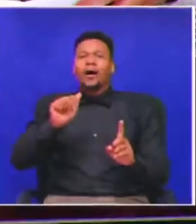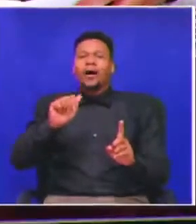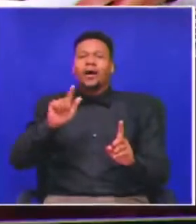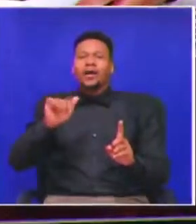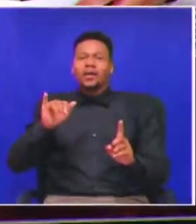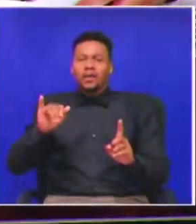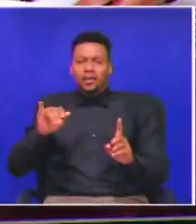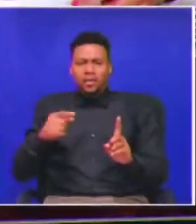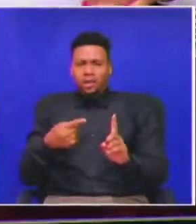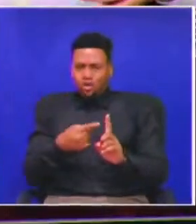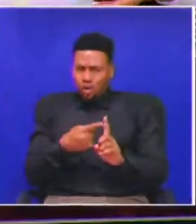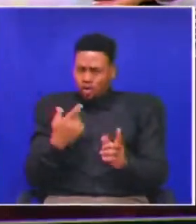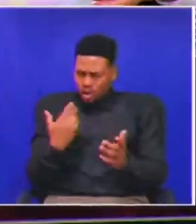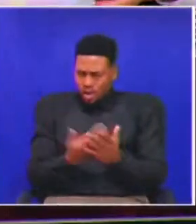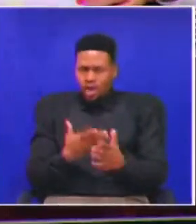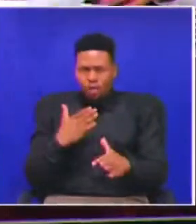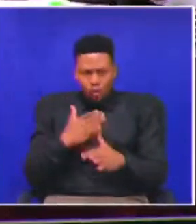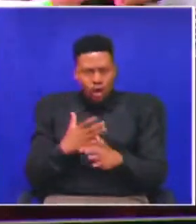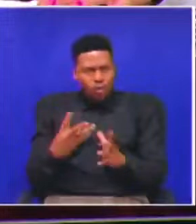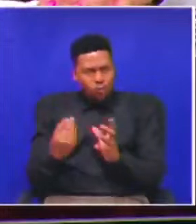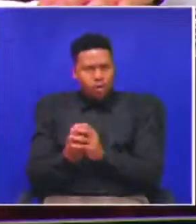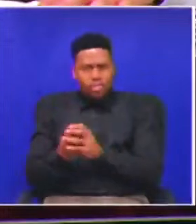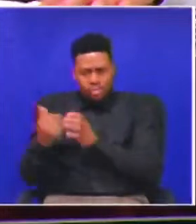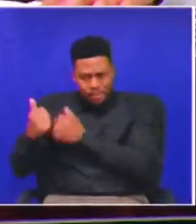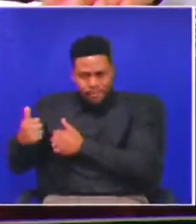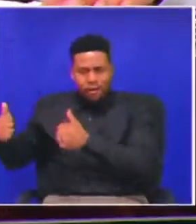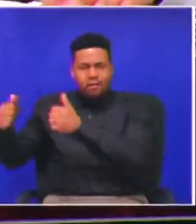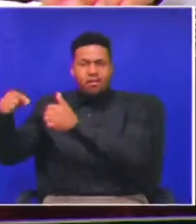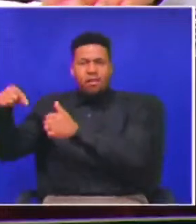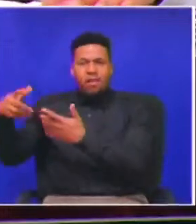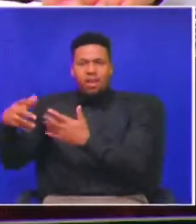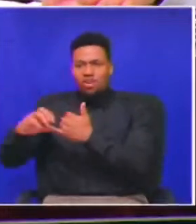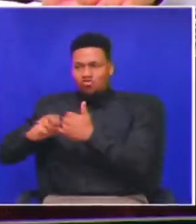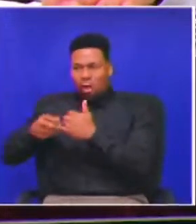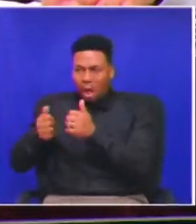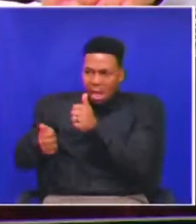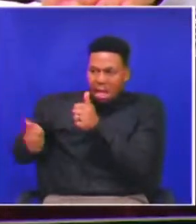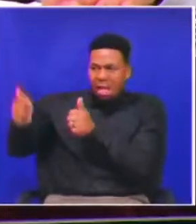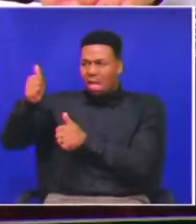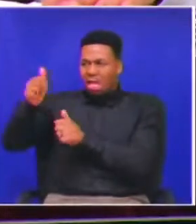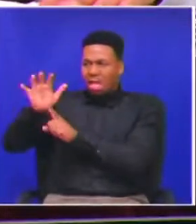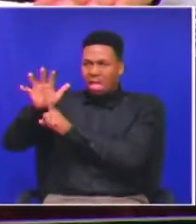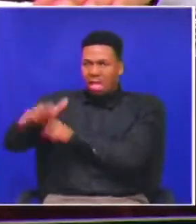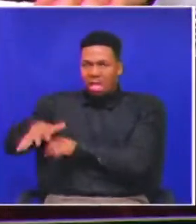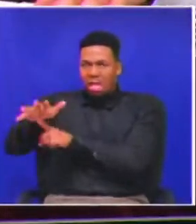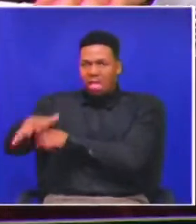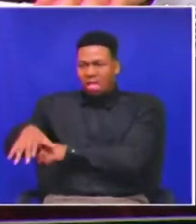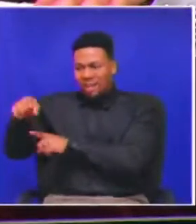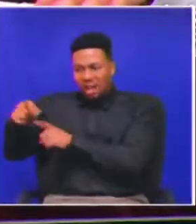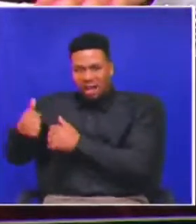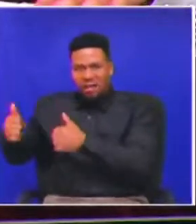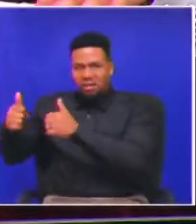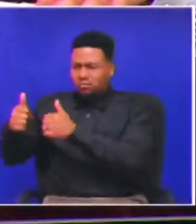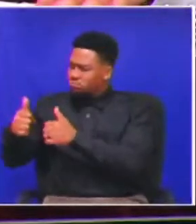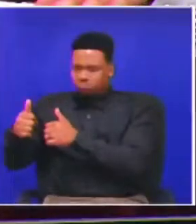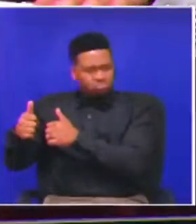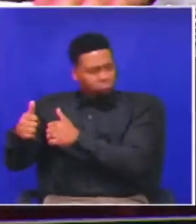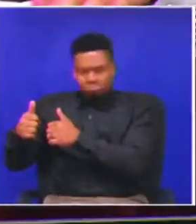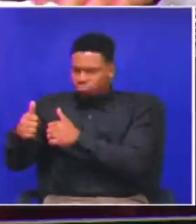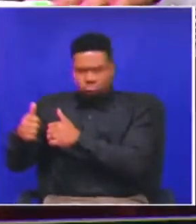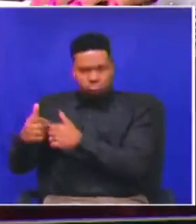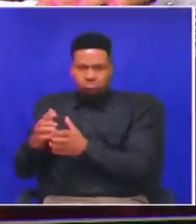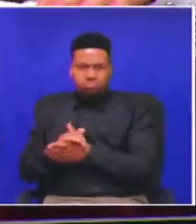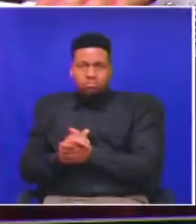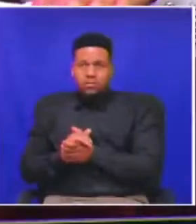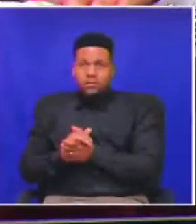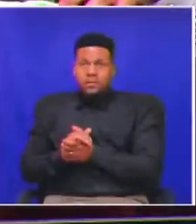to work with the panel, not try to dominate the panel, and not try to be conflicted. The panelists